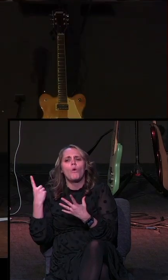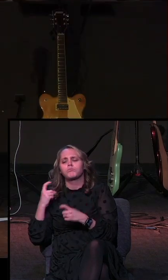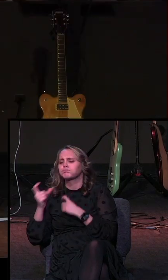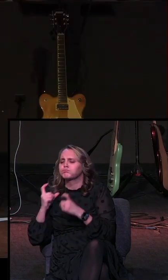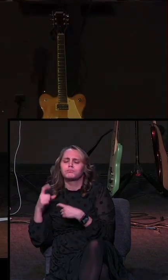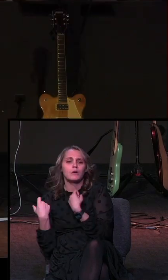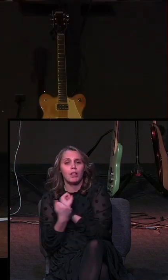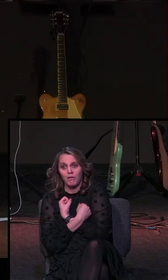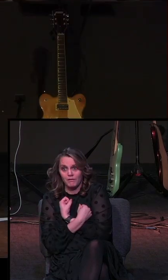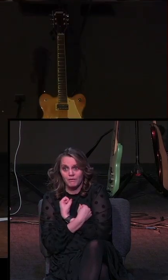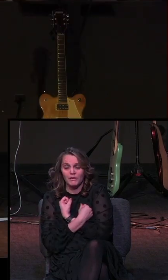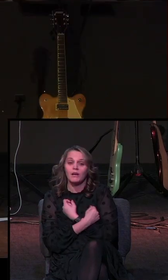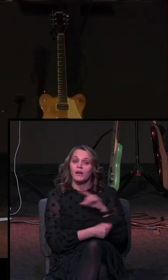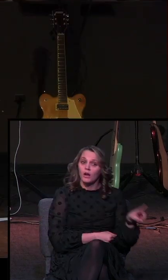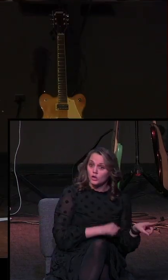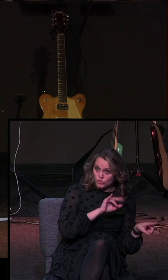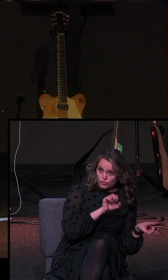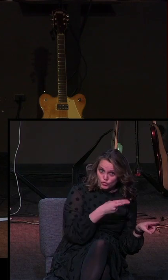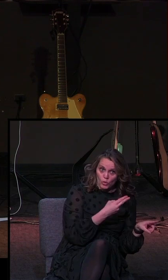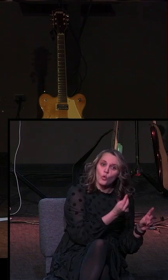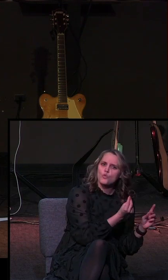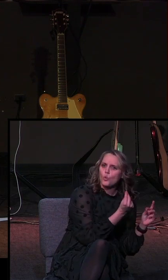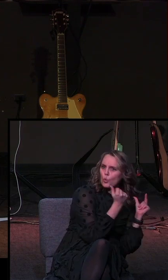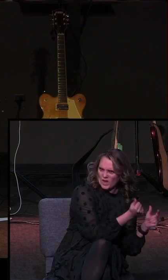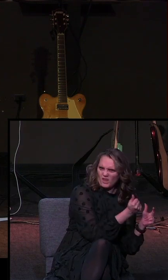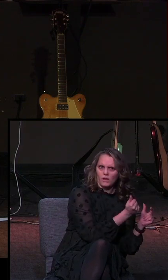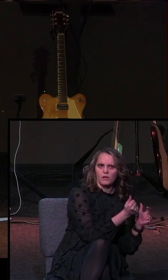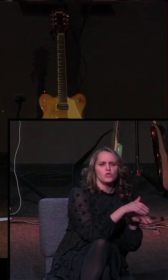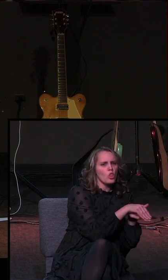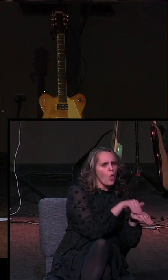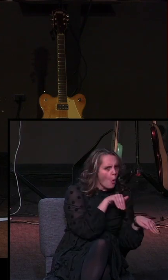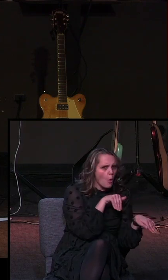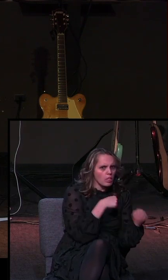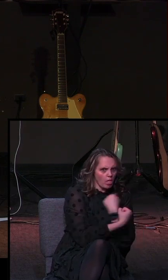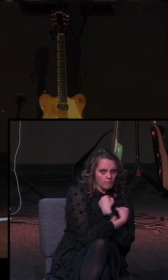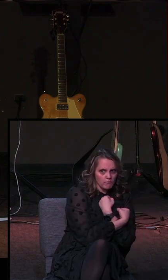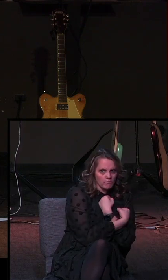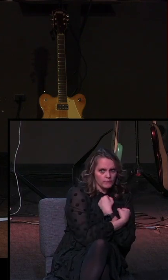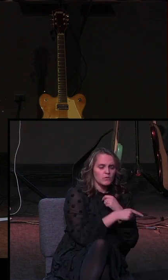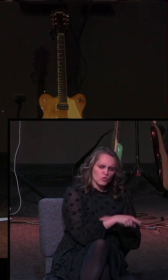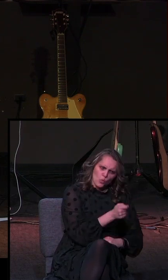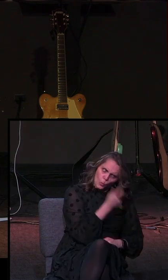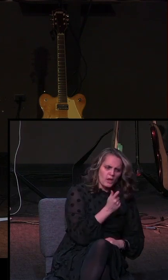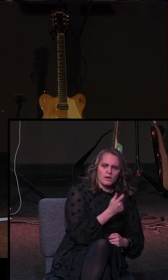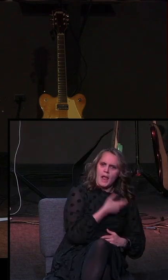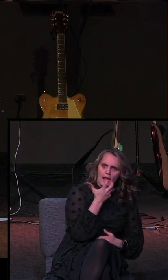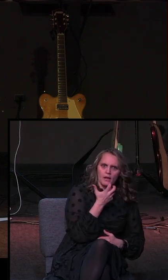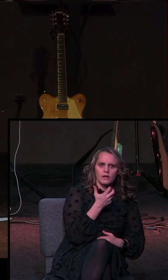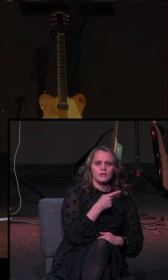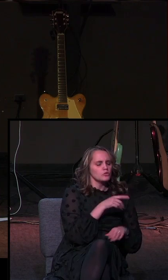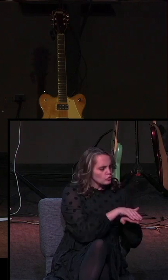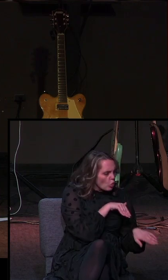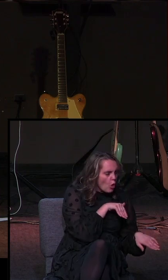clear, Jonah's anger is quick and he's slow to love. He's quick to anger. He's slow to love. But God is